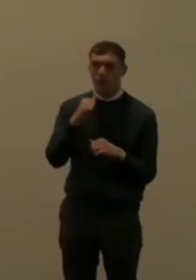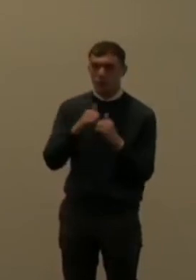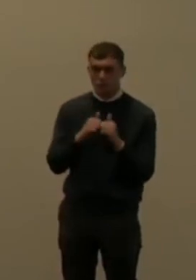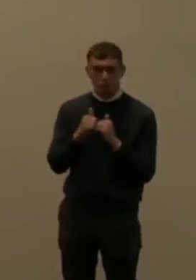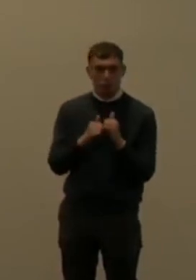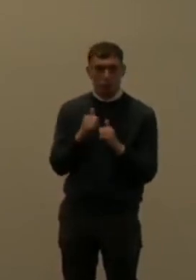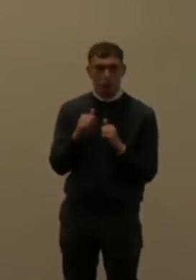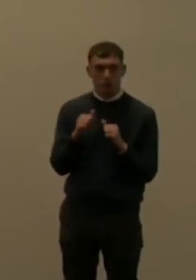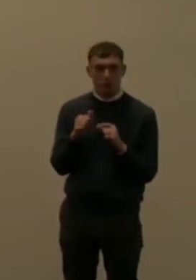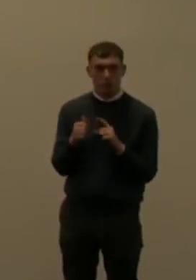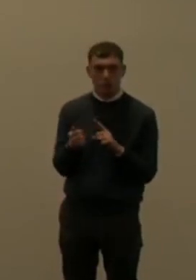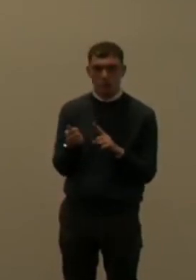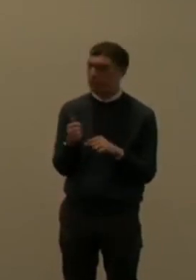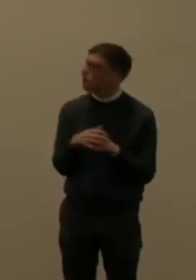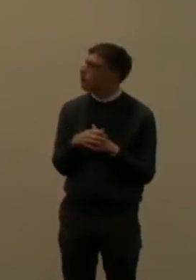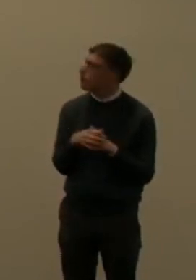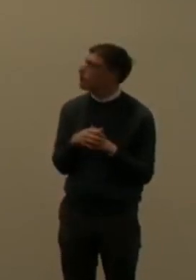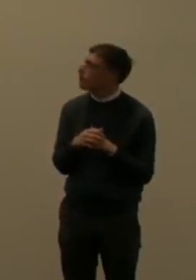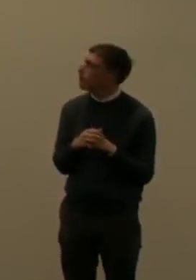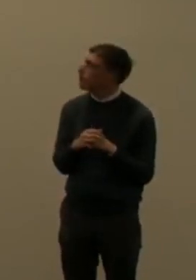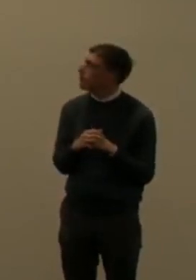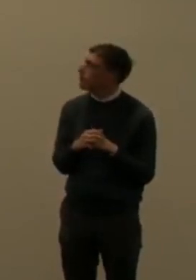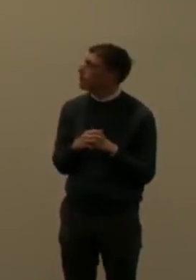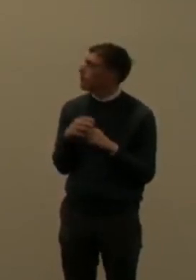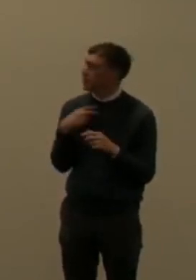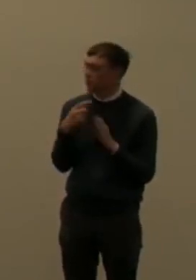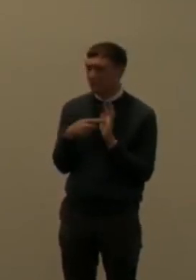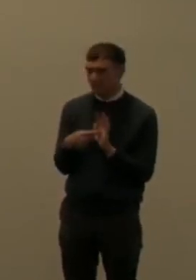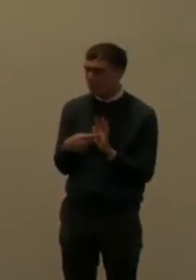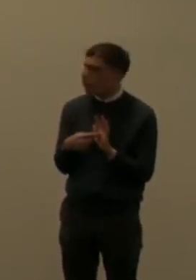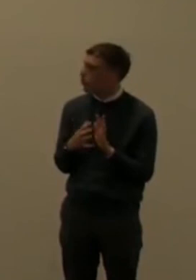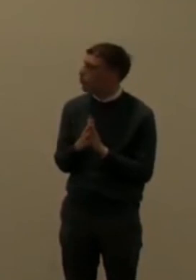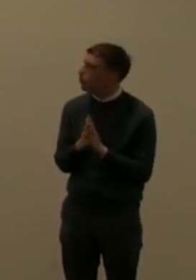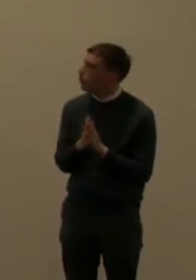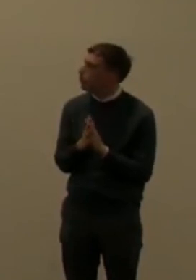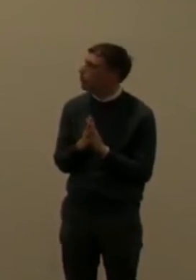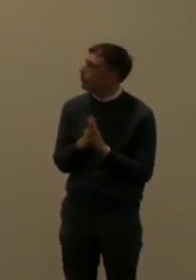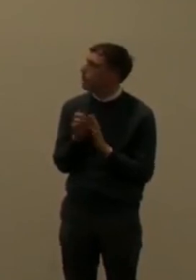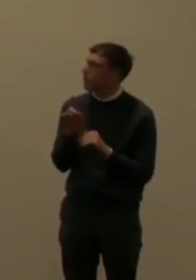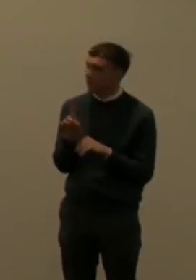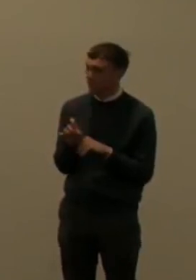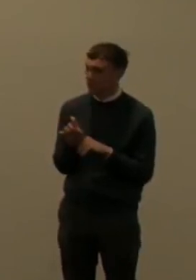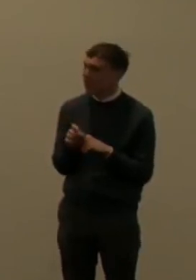to solution, I see that I have now my ALM demo. And if I click on it,